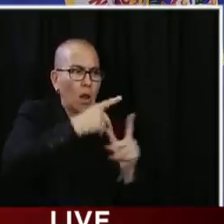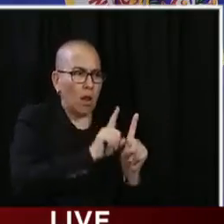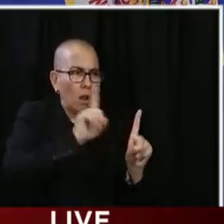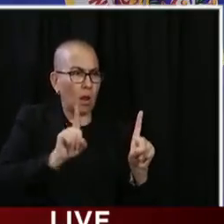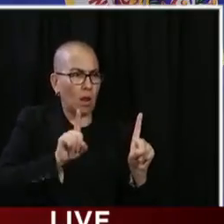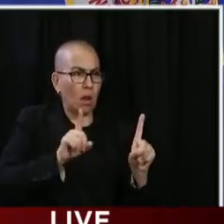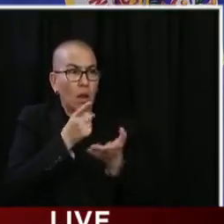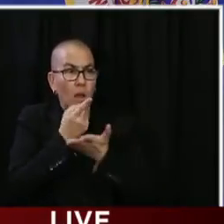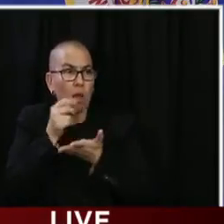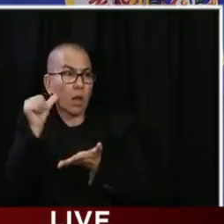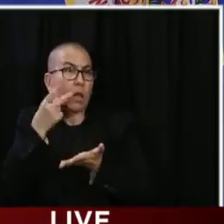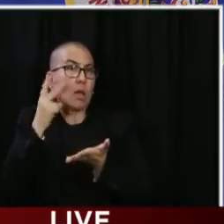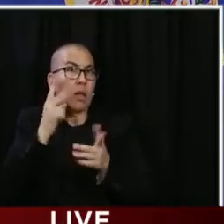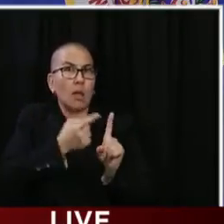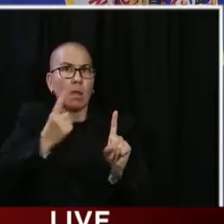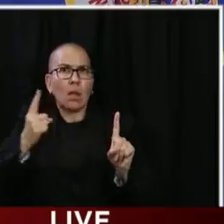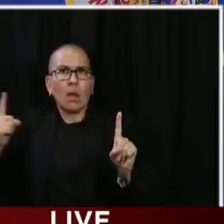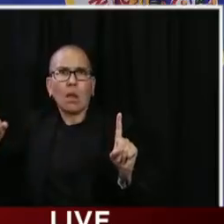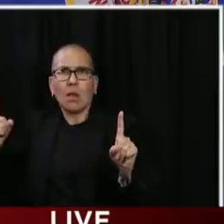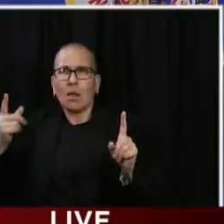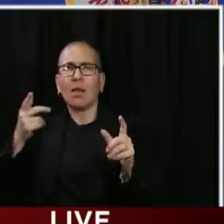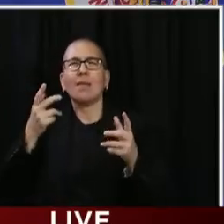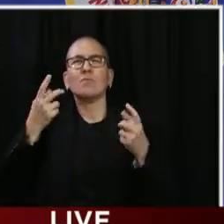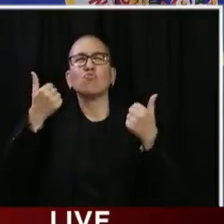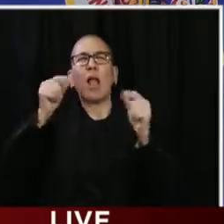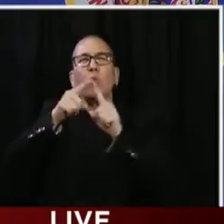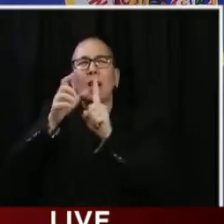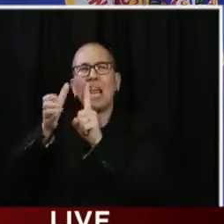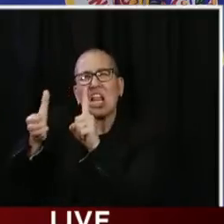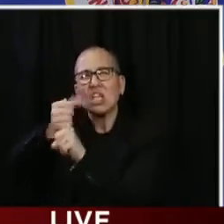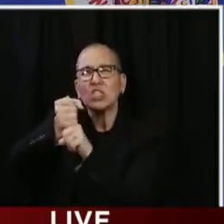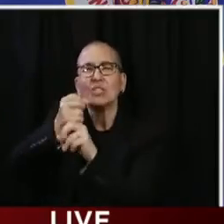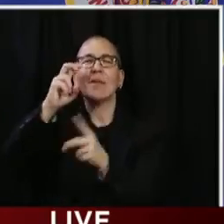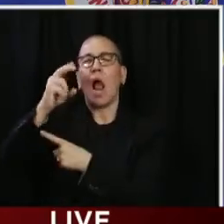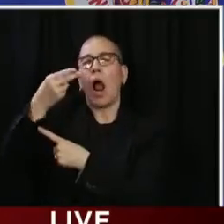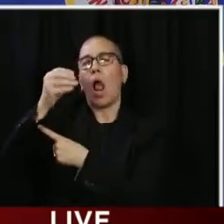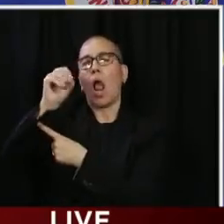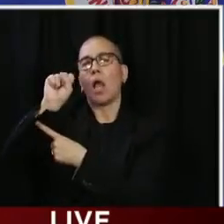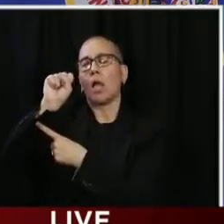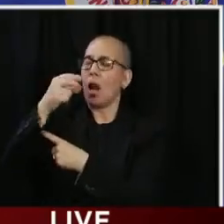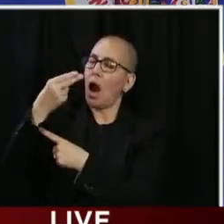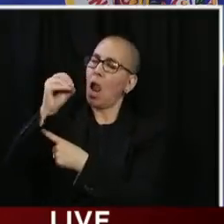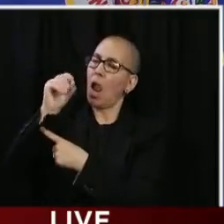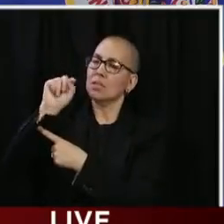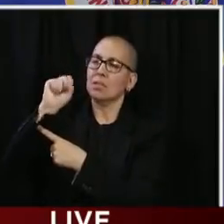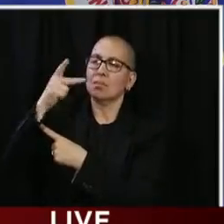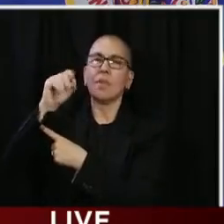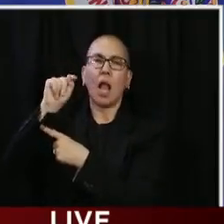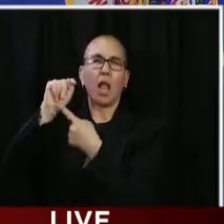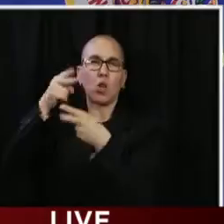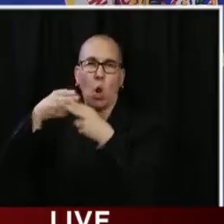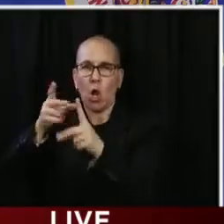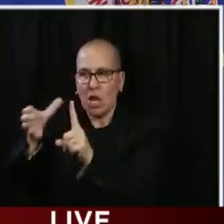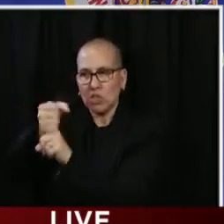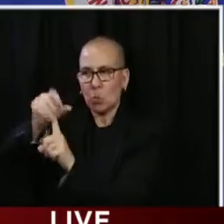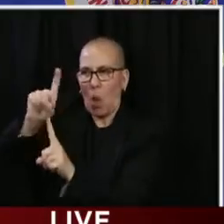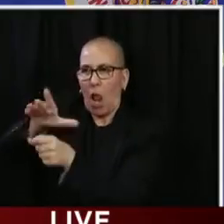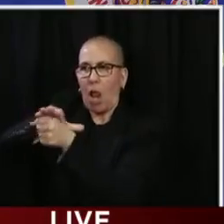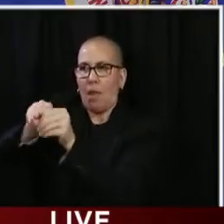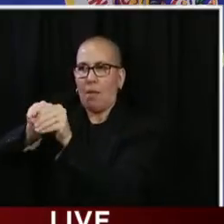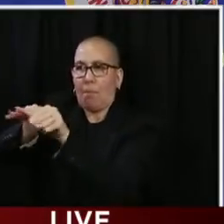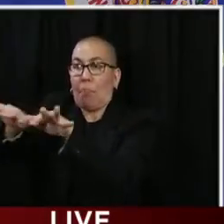hot spots is the way that we can manage the continued growth of the outbreak in Minnesota once